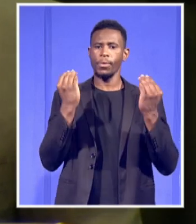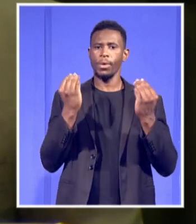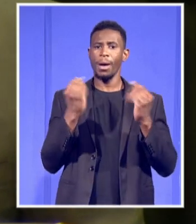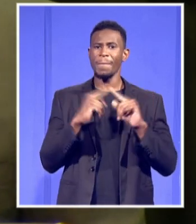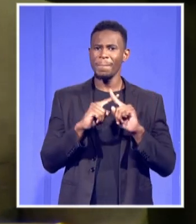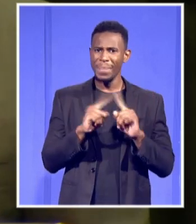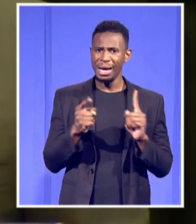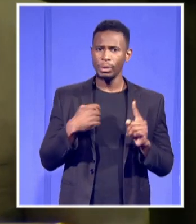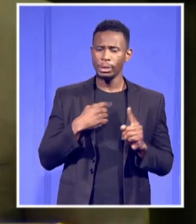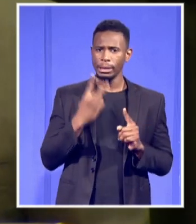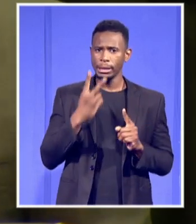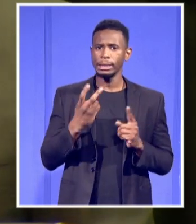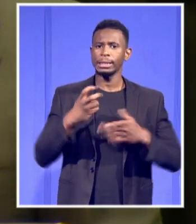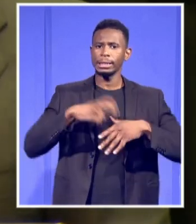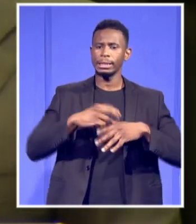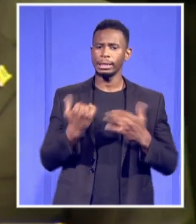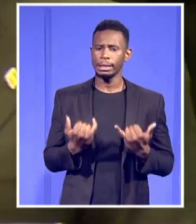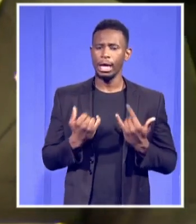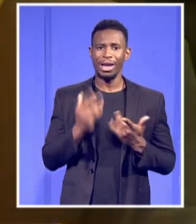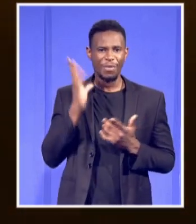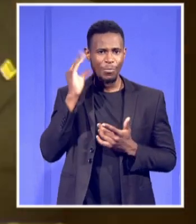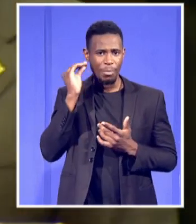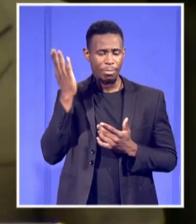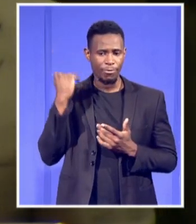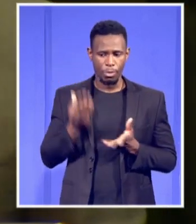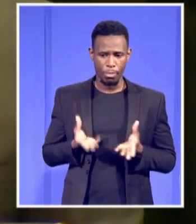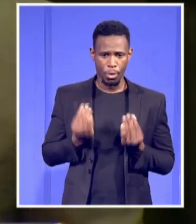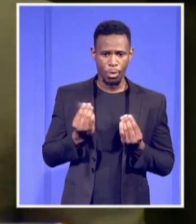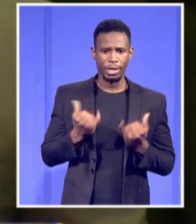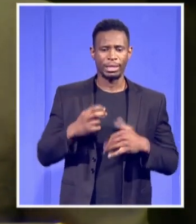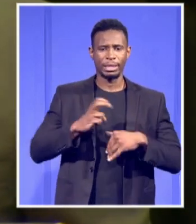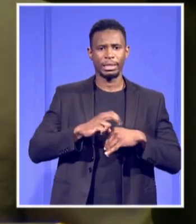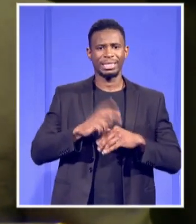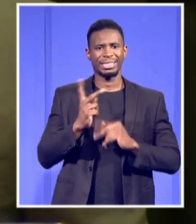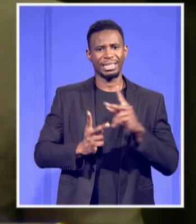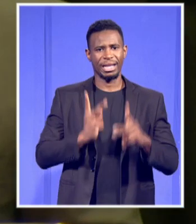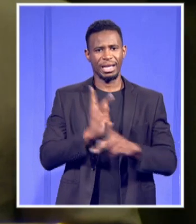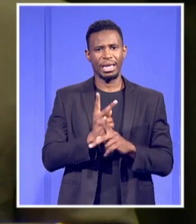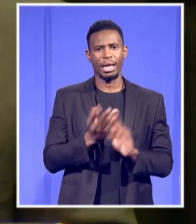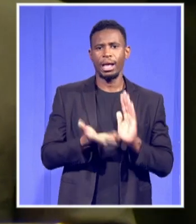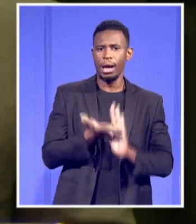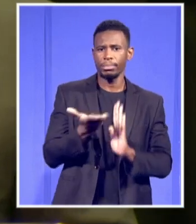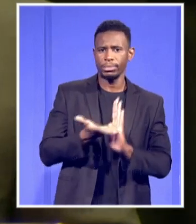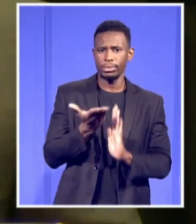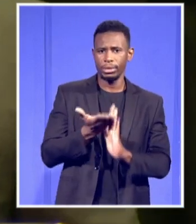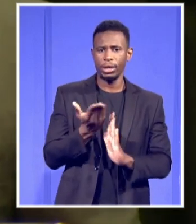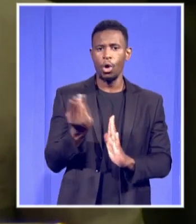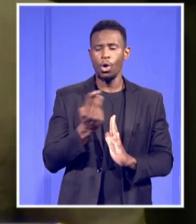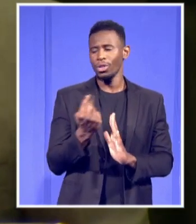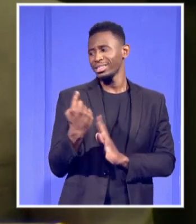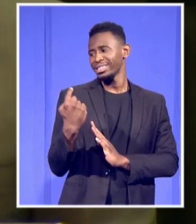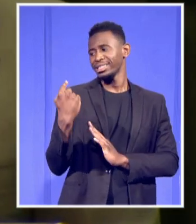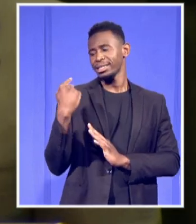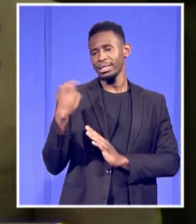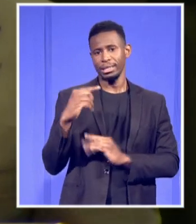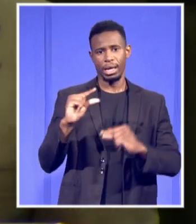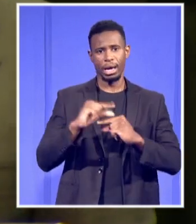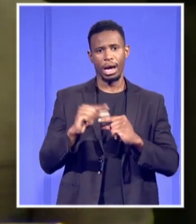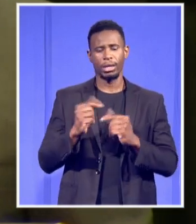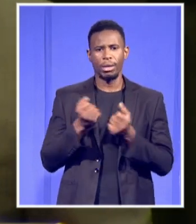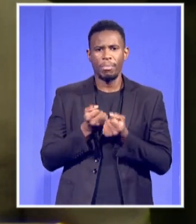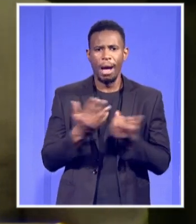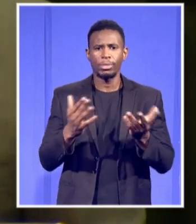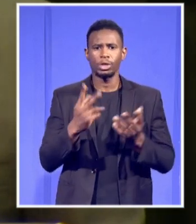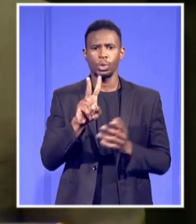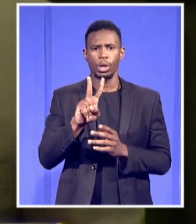to update the data following the new urban agenda, as well as Ghana's recently published 2021